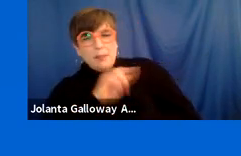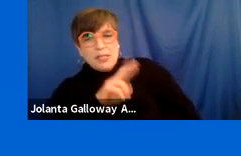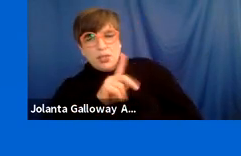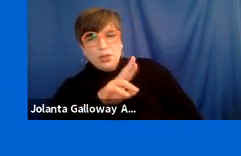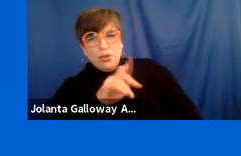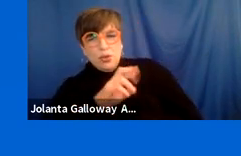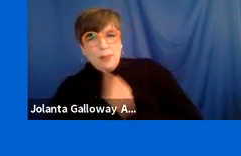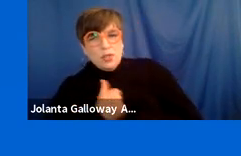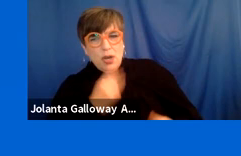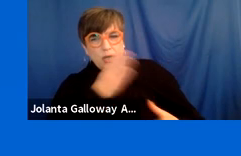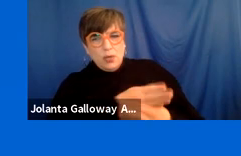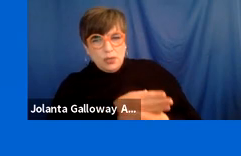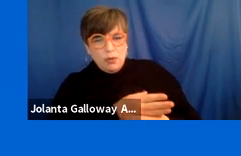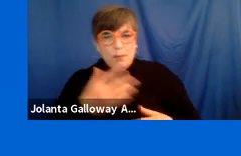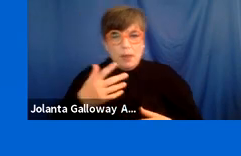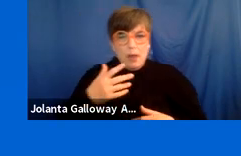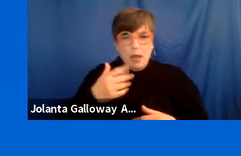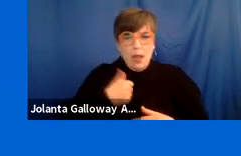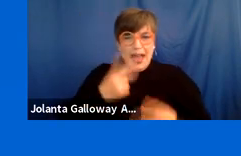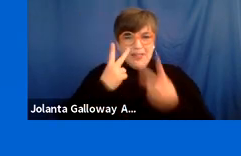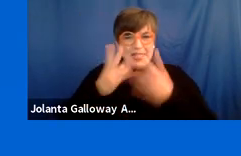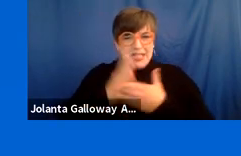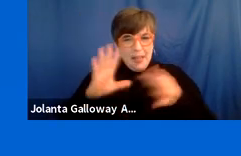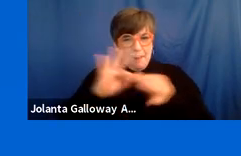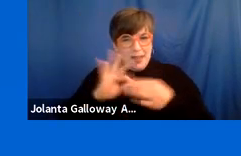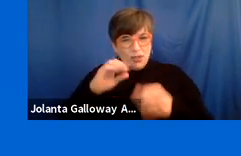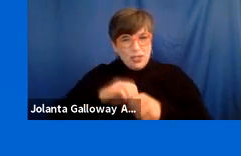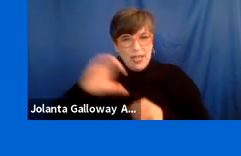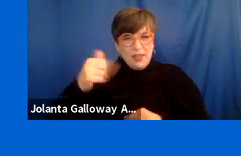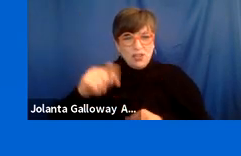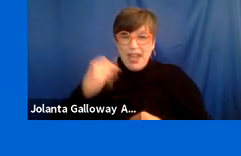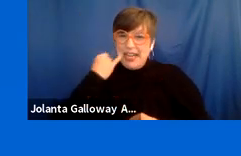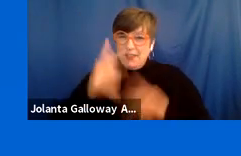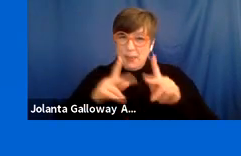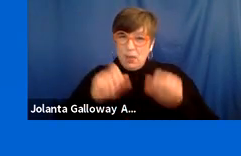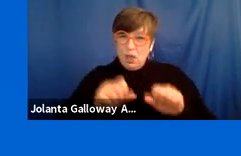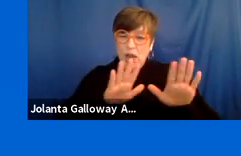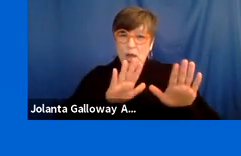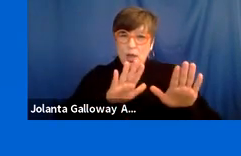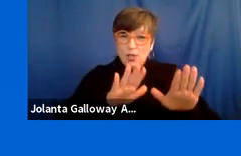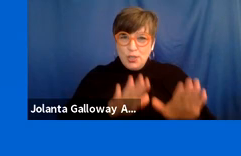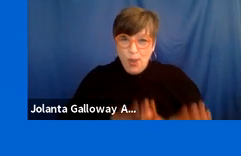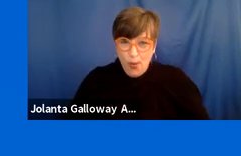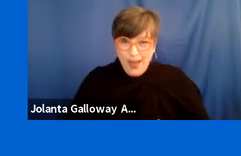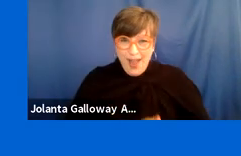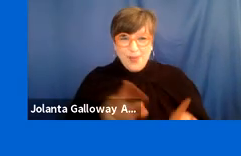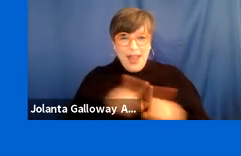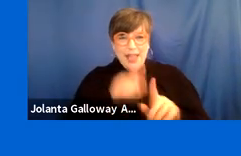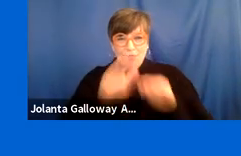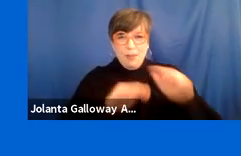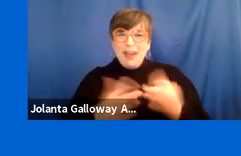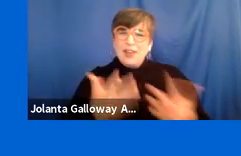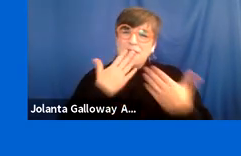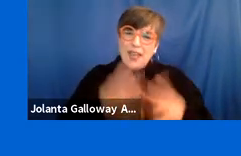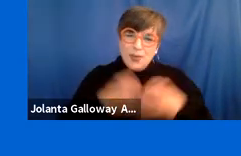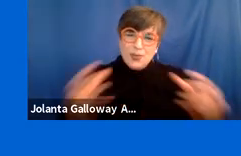say I just have seen some messages in the chat. If people could just slow down, just a reminder. Thank you. Sorry to interrupt. Thank